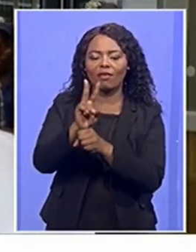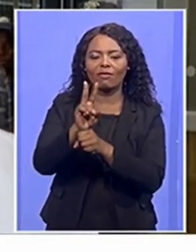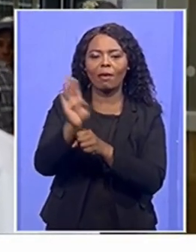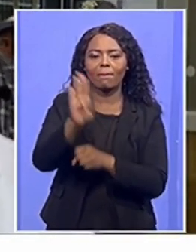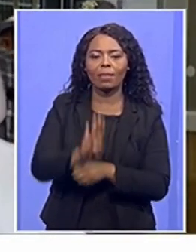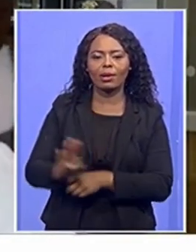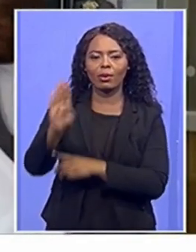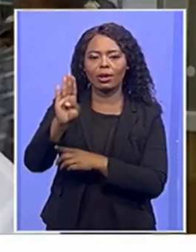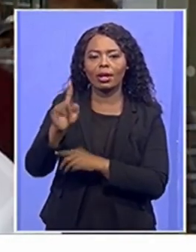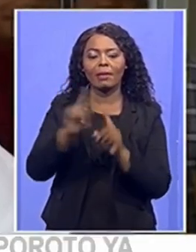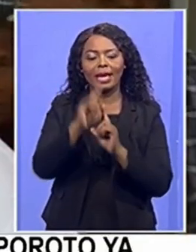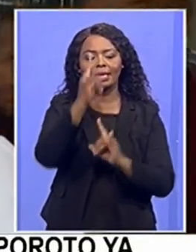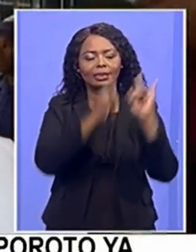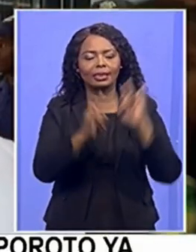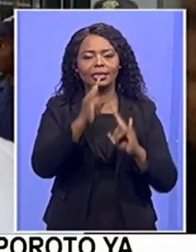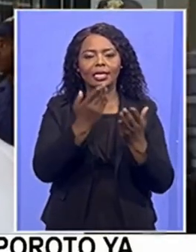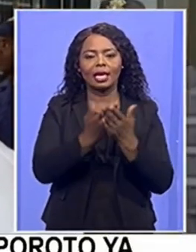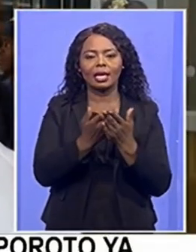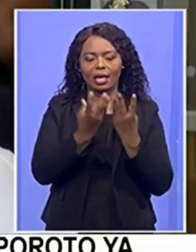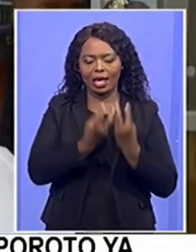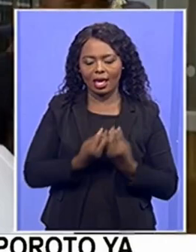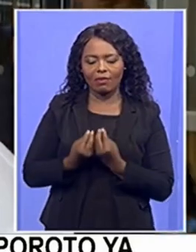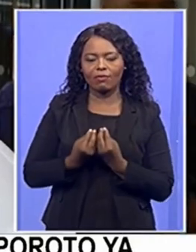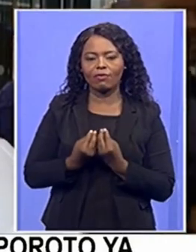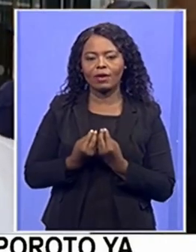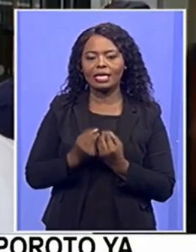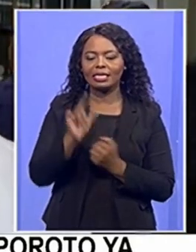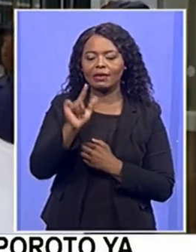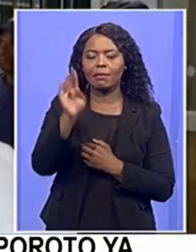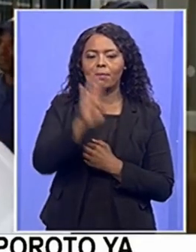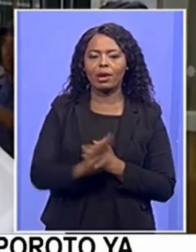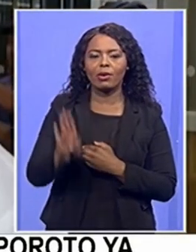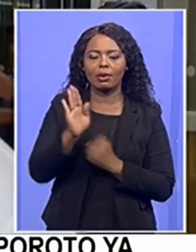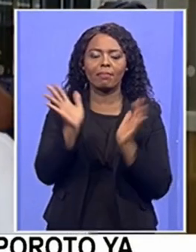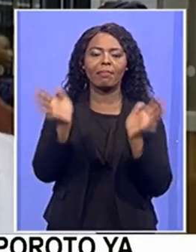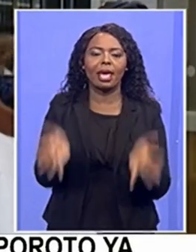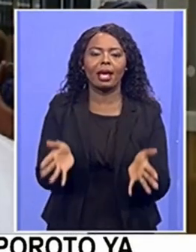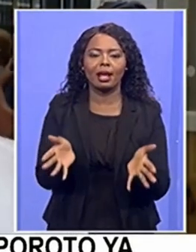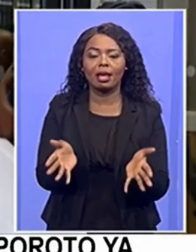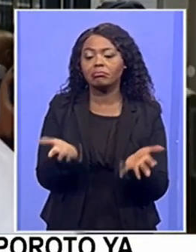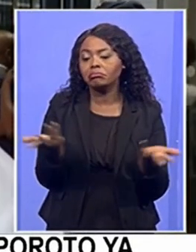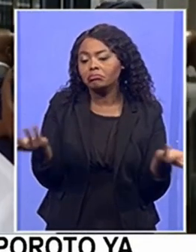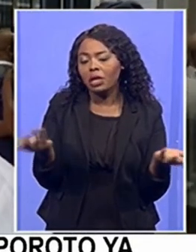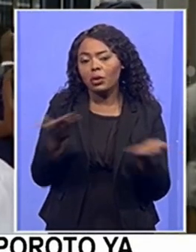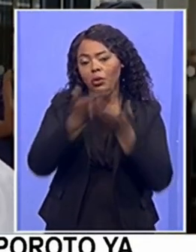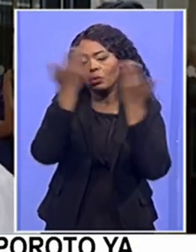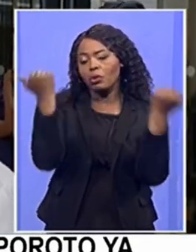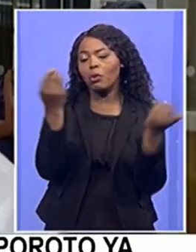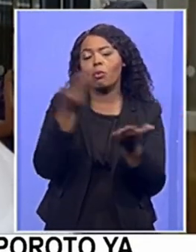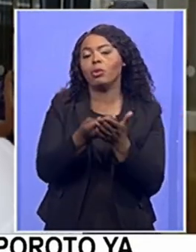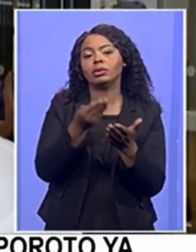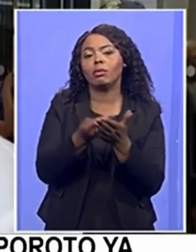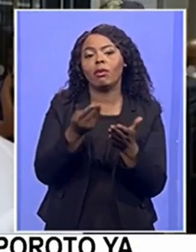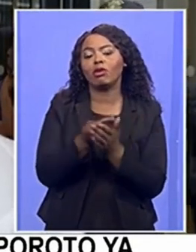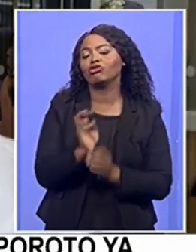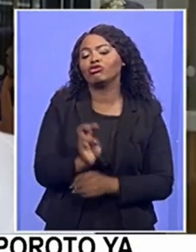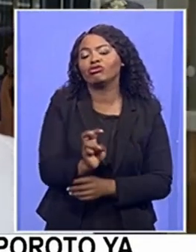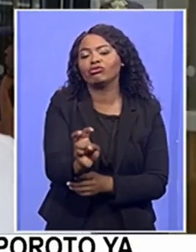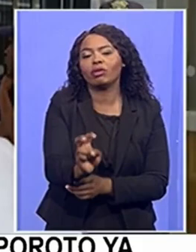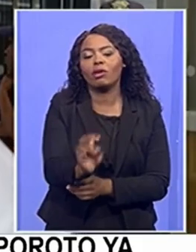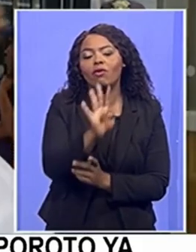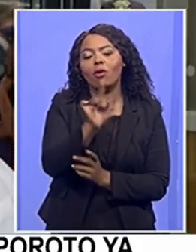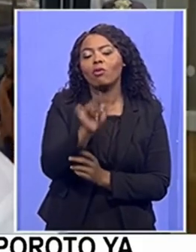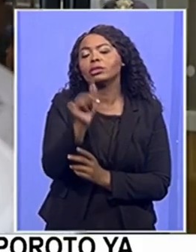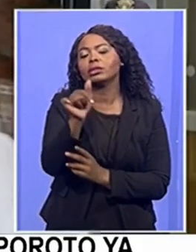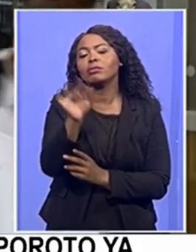the city can only account for 7 billion. We don't know how possible it is that the 4